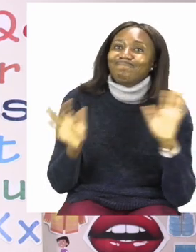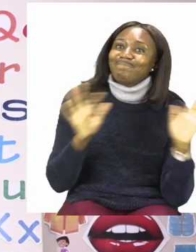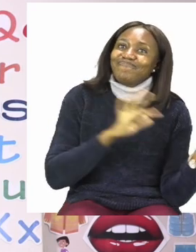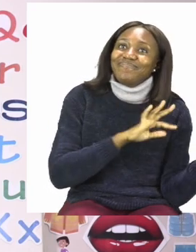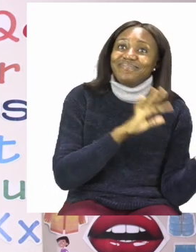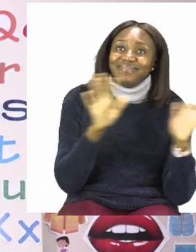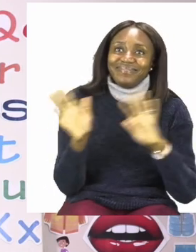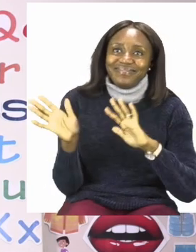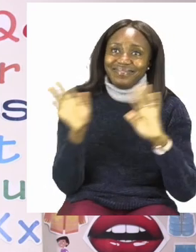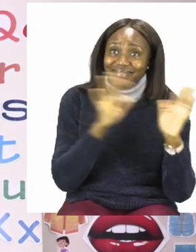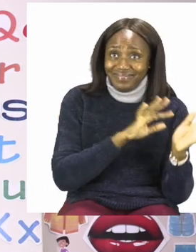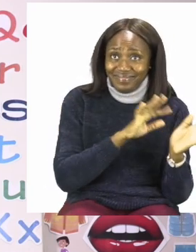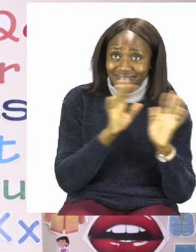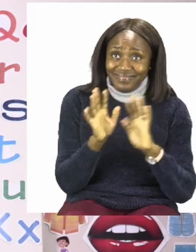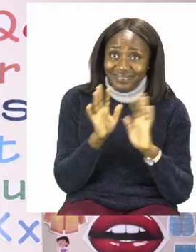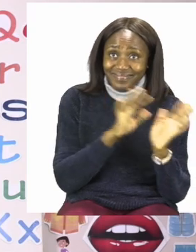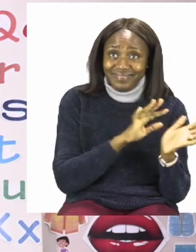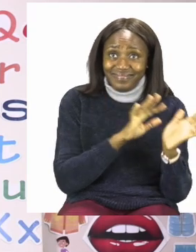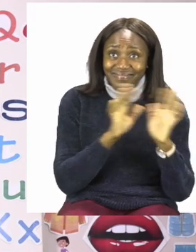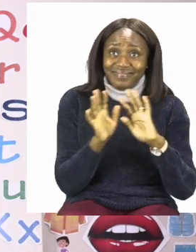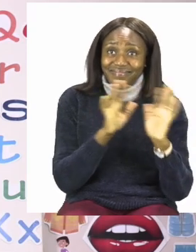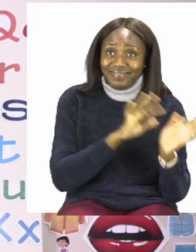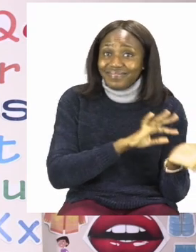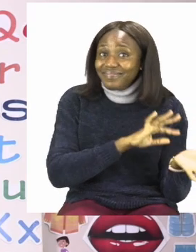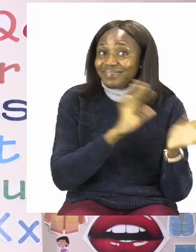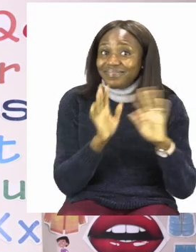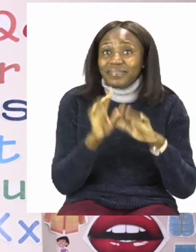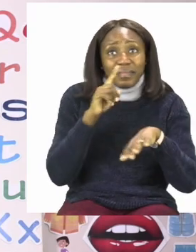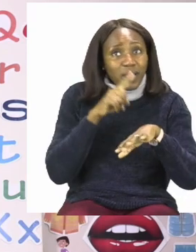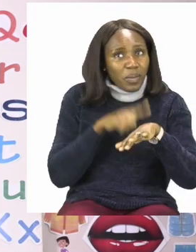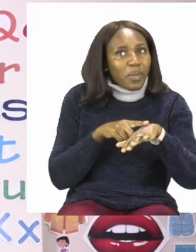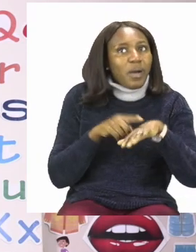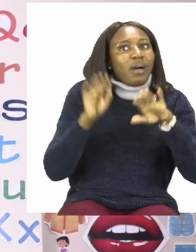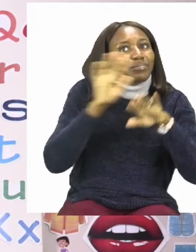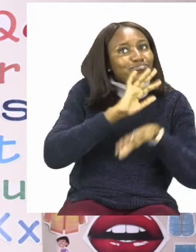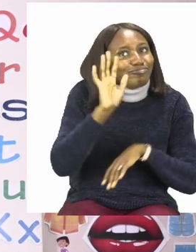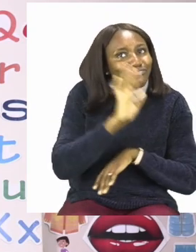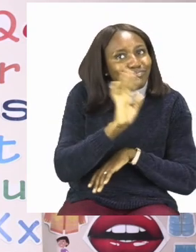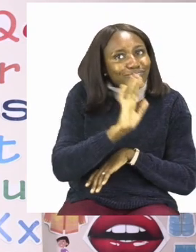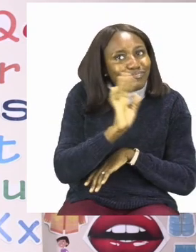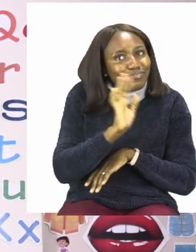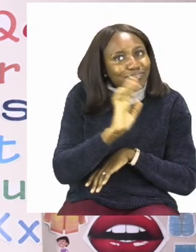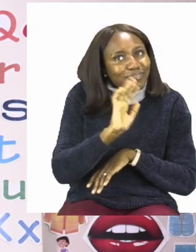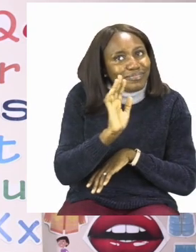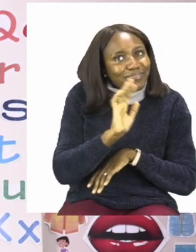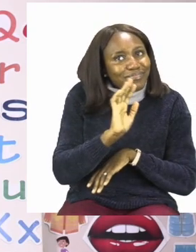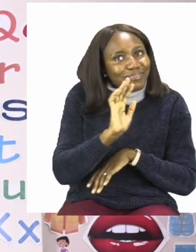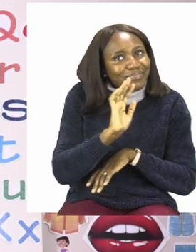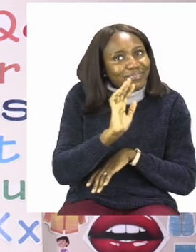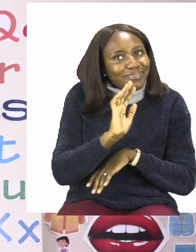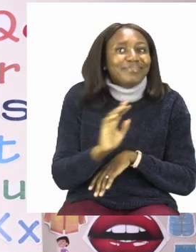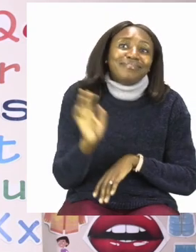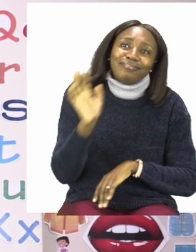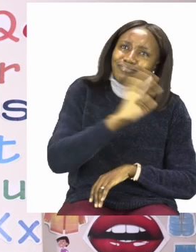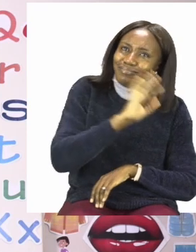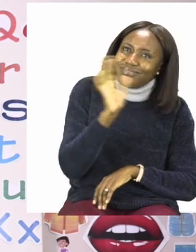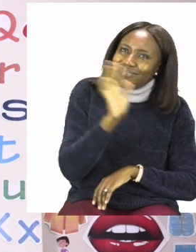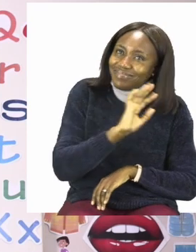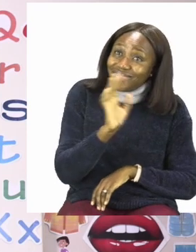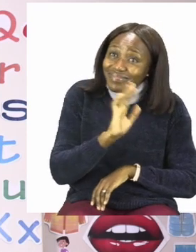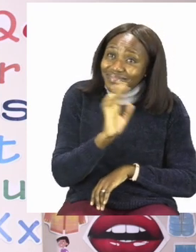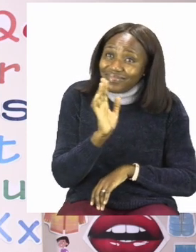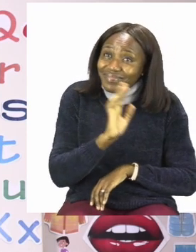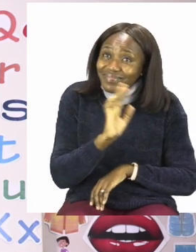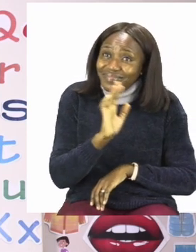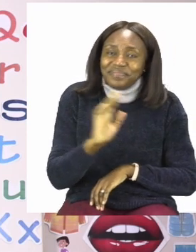Goodbye, goodbye. It's time to say goodbye. Goodbye,